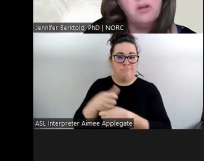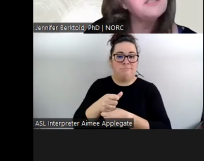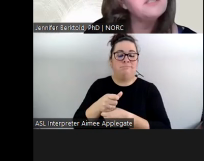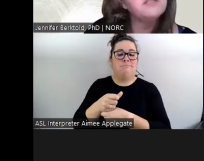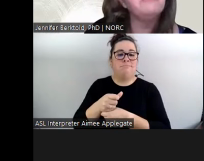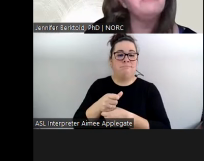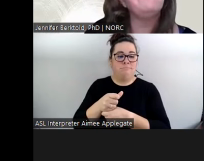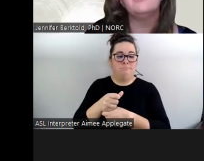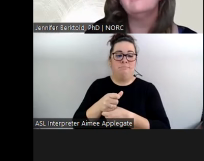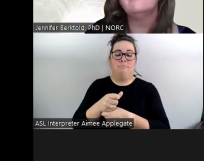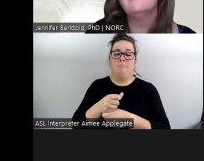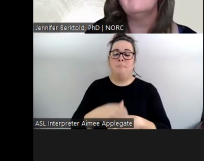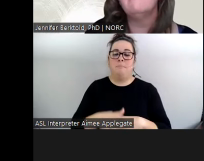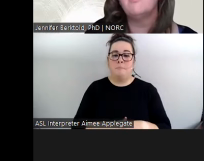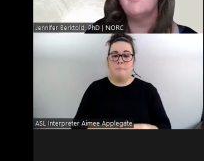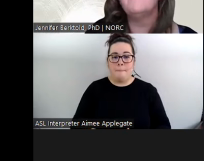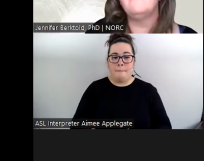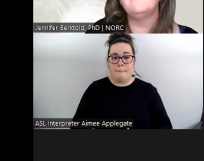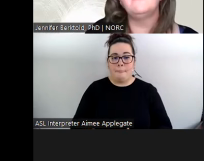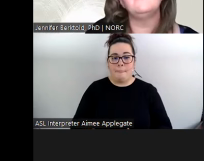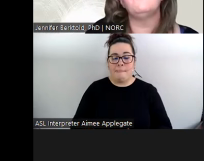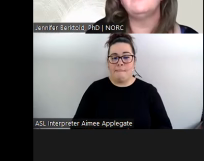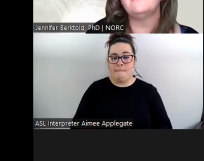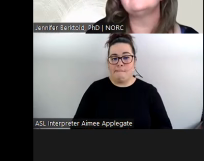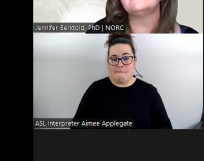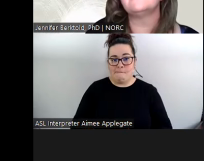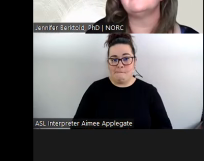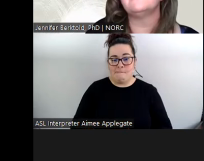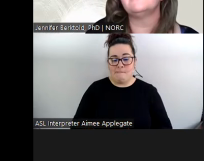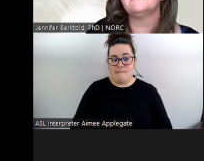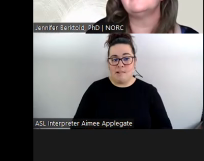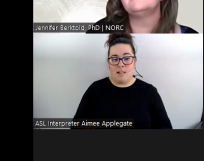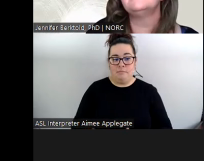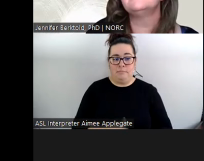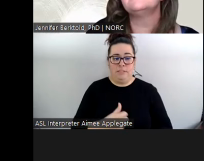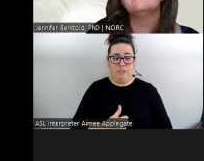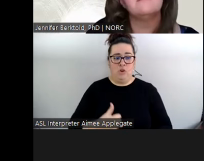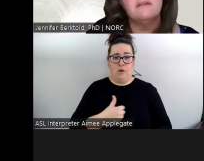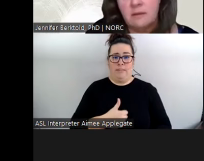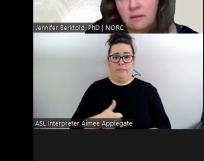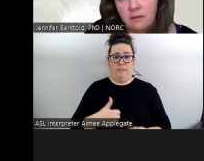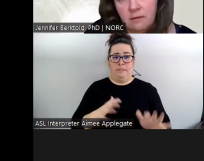heard so far. And then, well, sorry, guys.